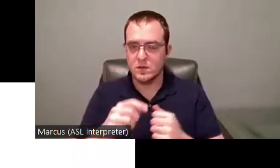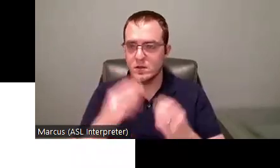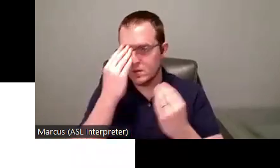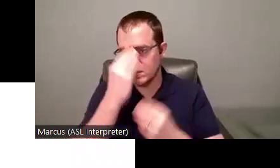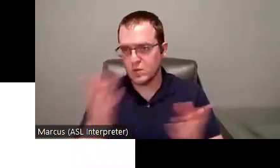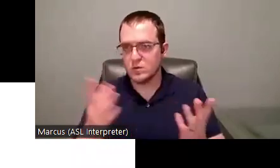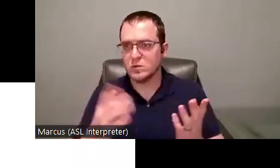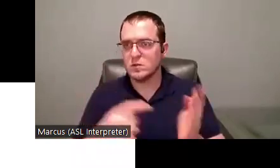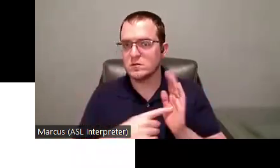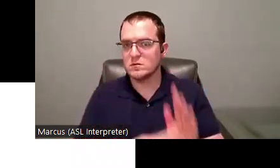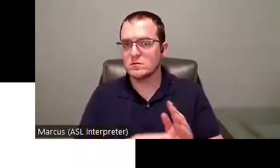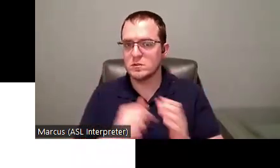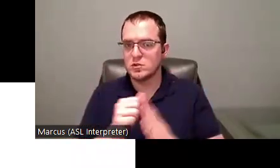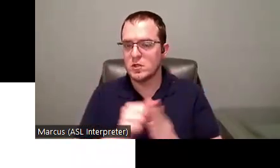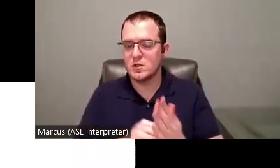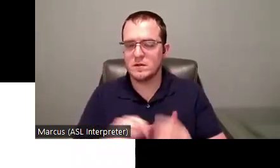agenda?